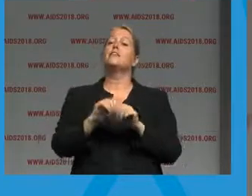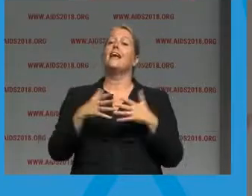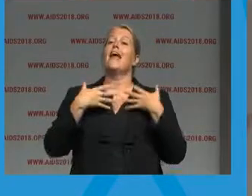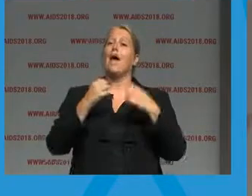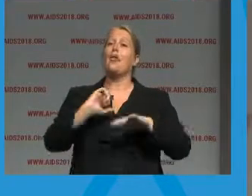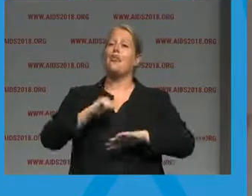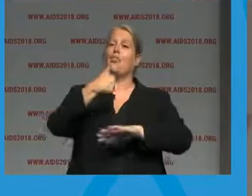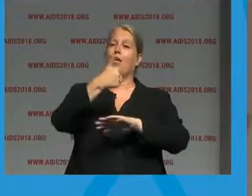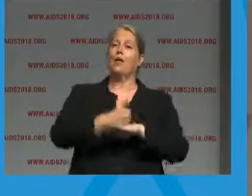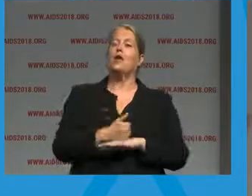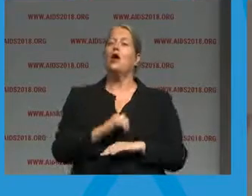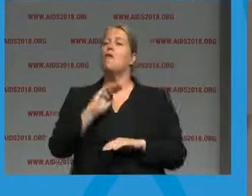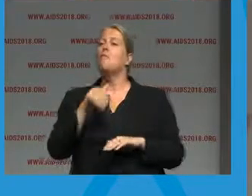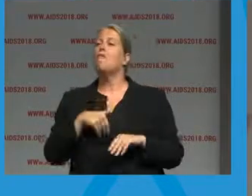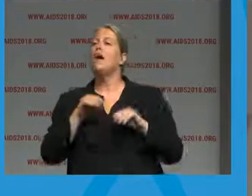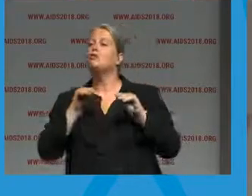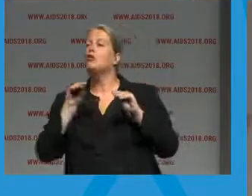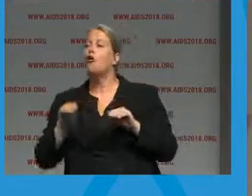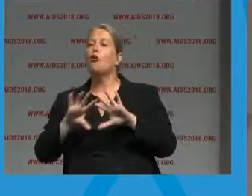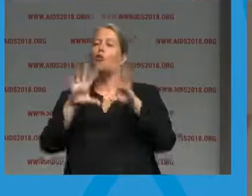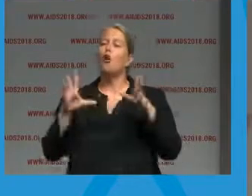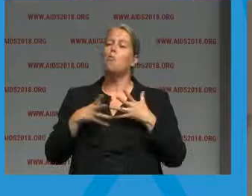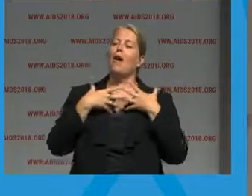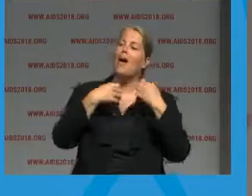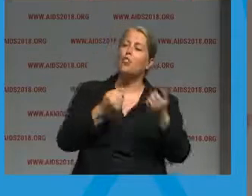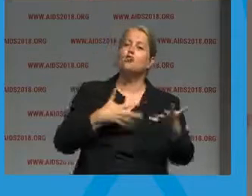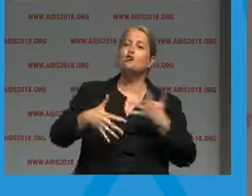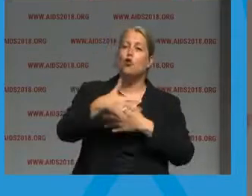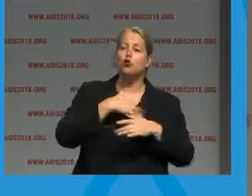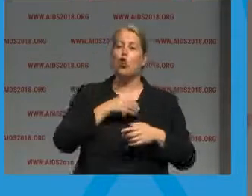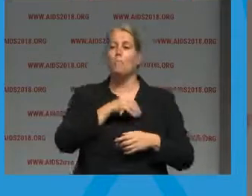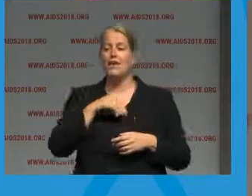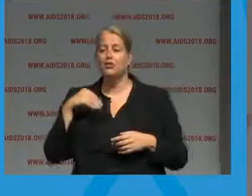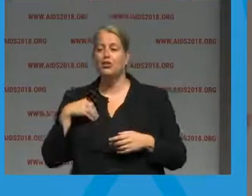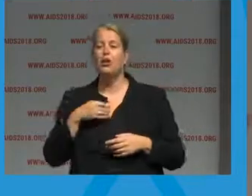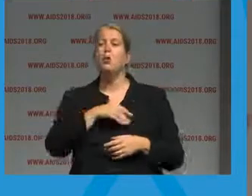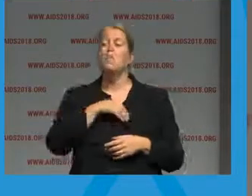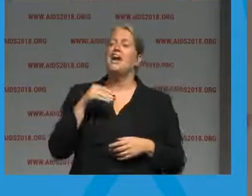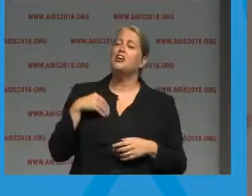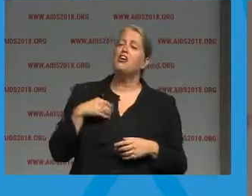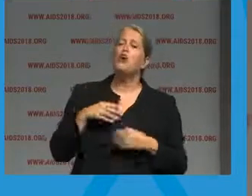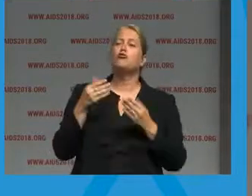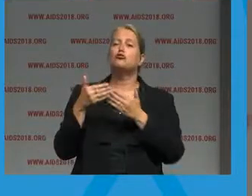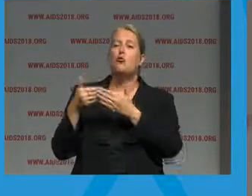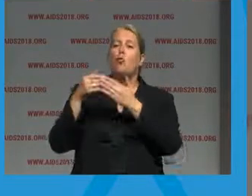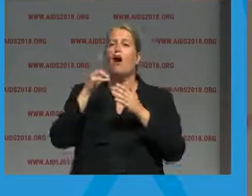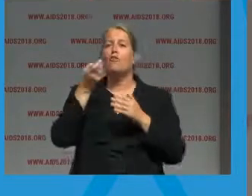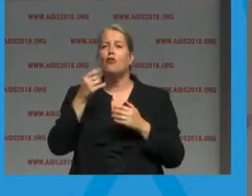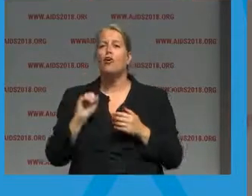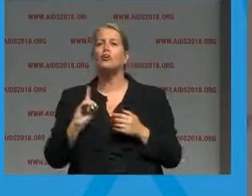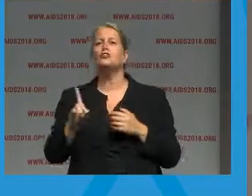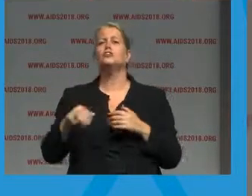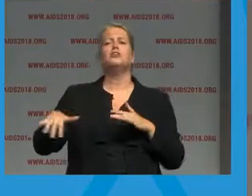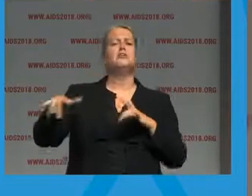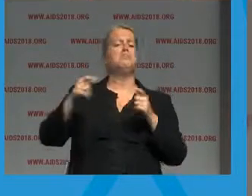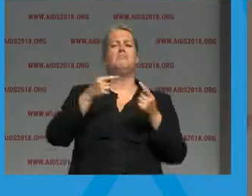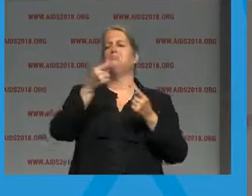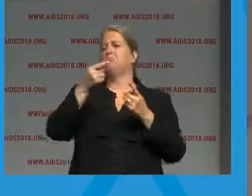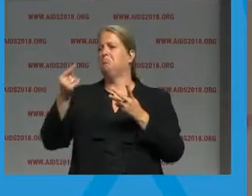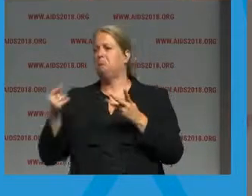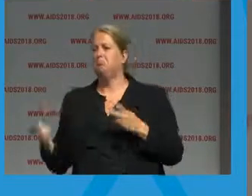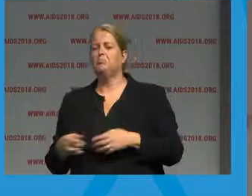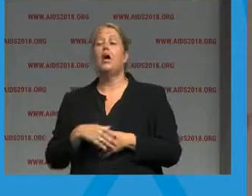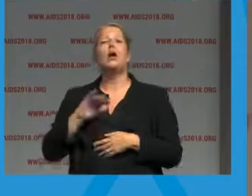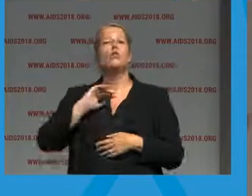professor and chair of the Department of Global Health and Social Medicine at Harvard Medical School, and chief of the Division of Global Health Equity at Brigham and